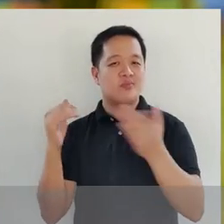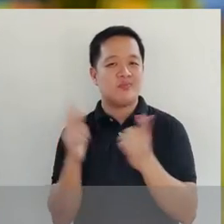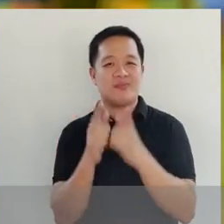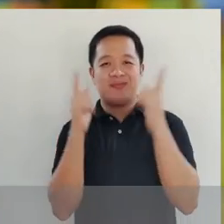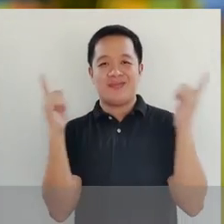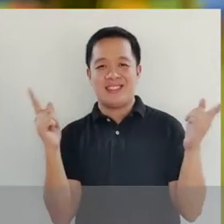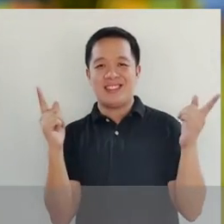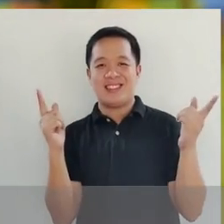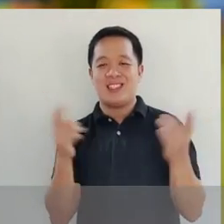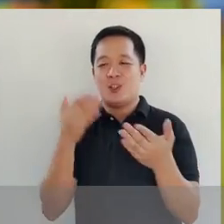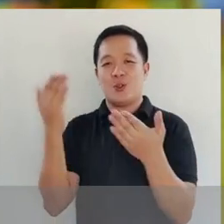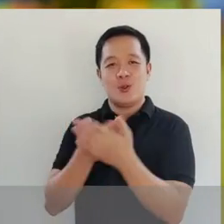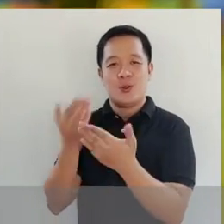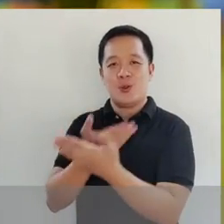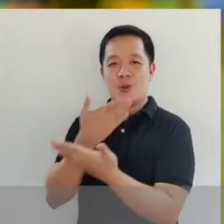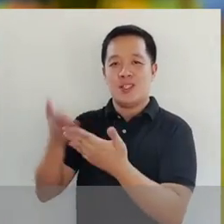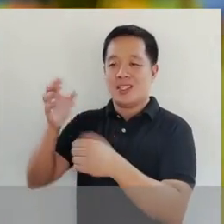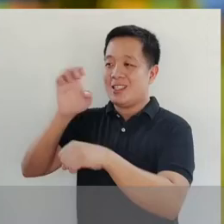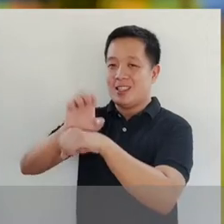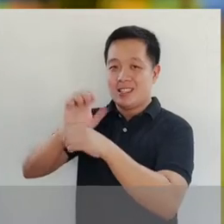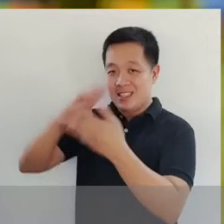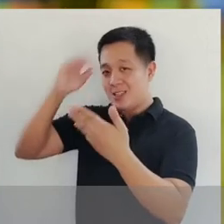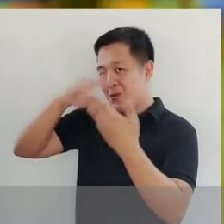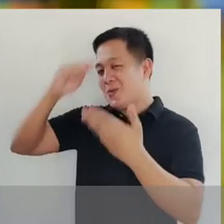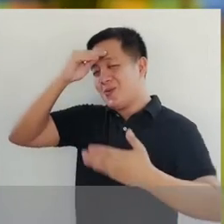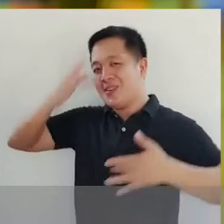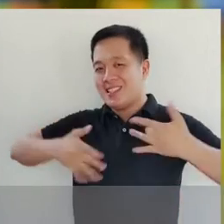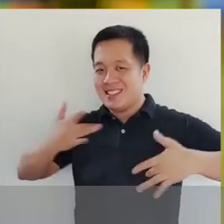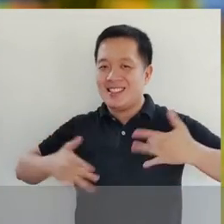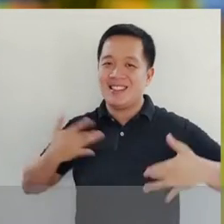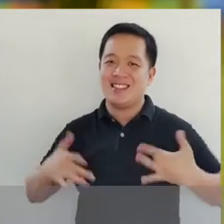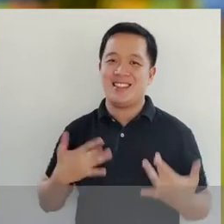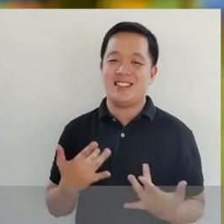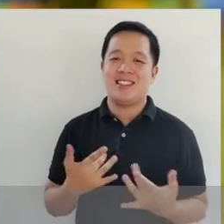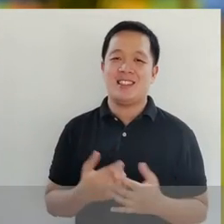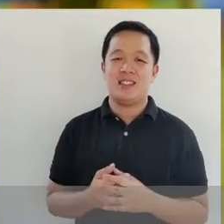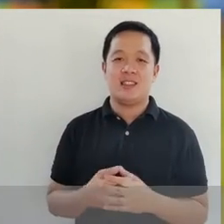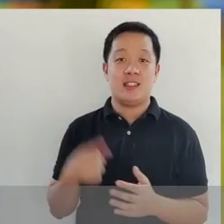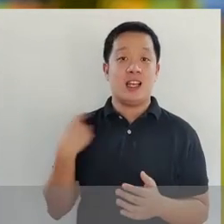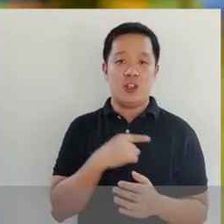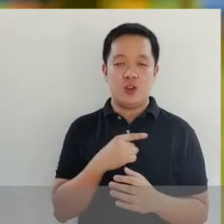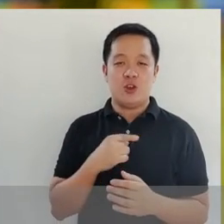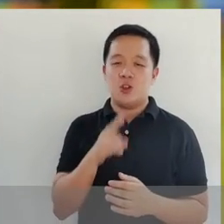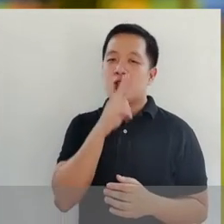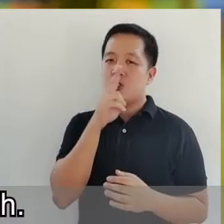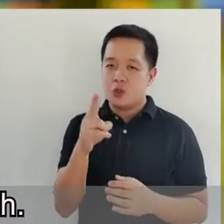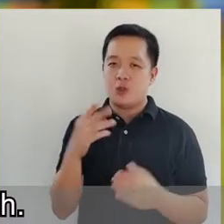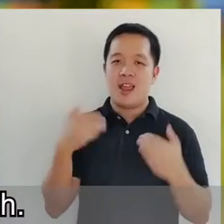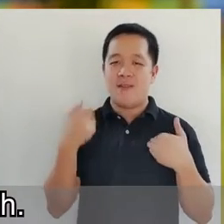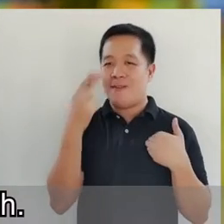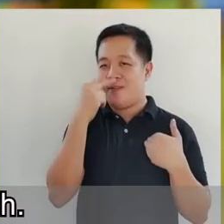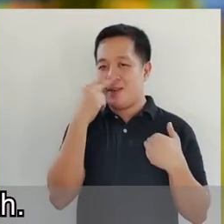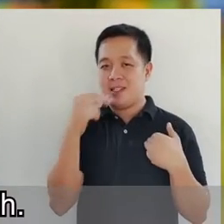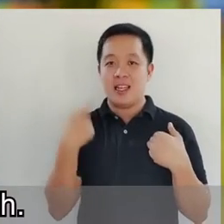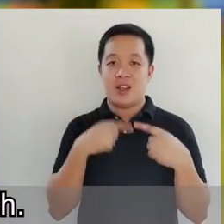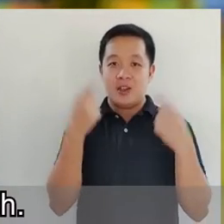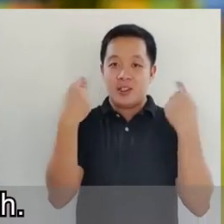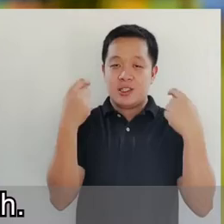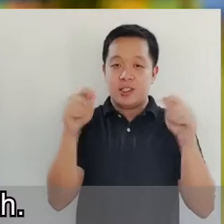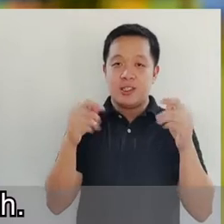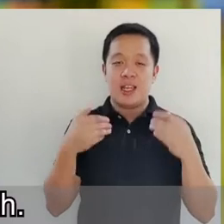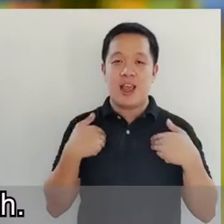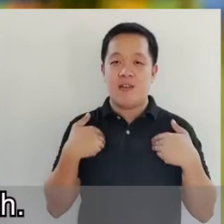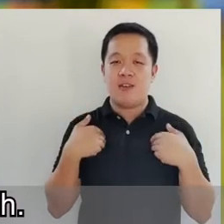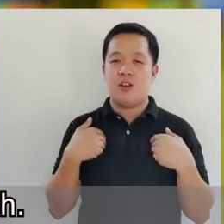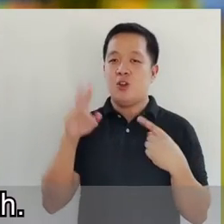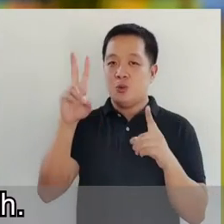doing great and excited to learn new things in English. We will surely have some fun today as we try to learn